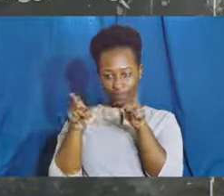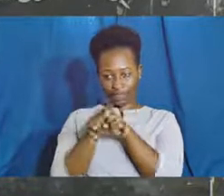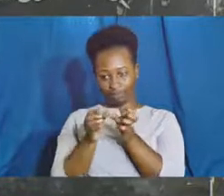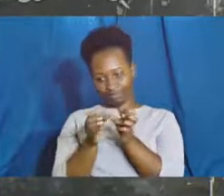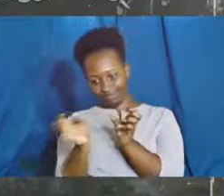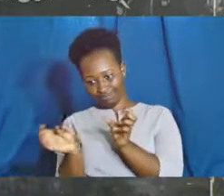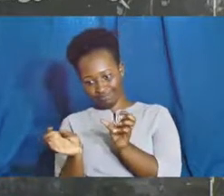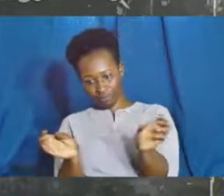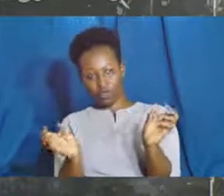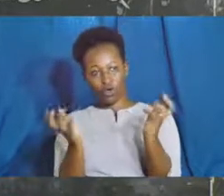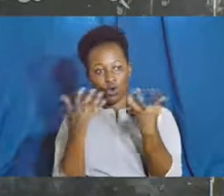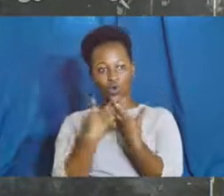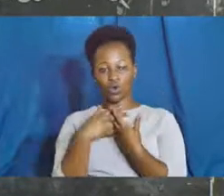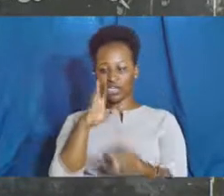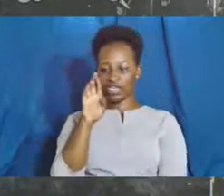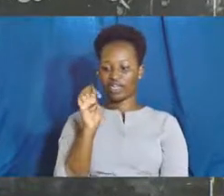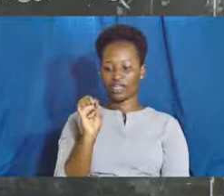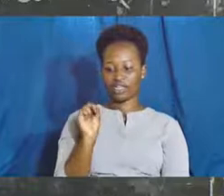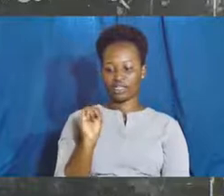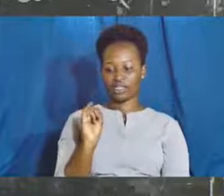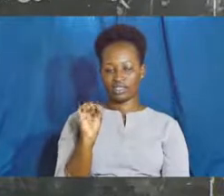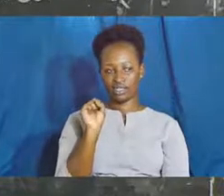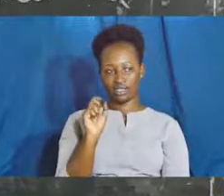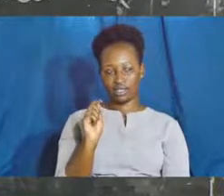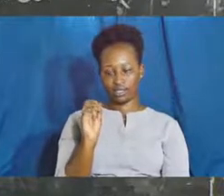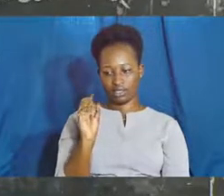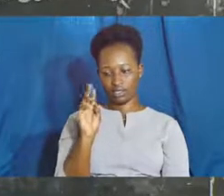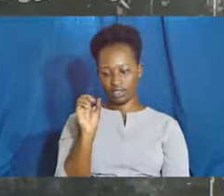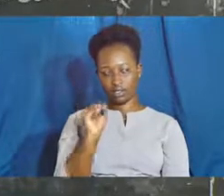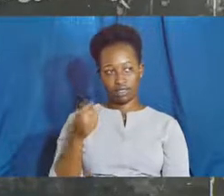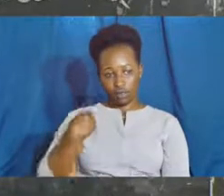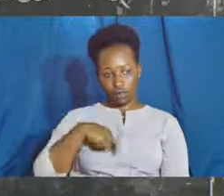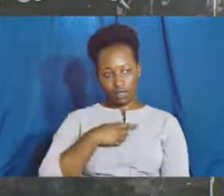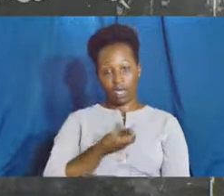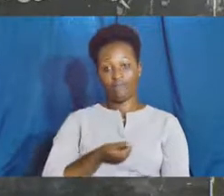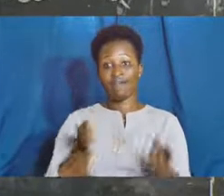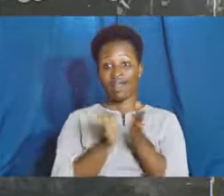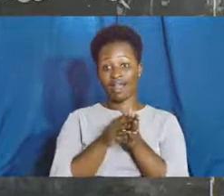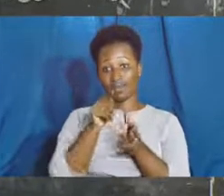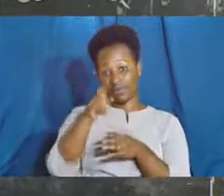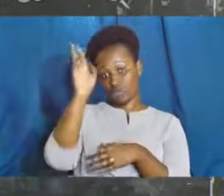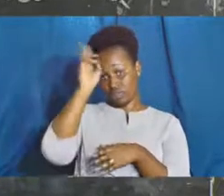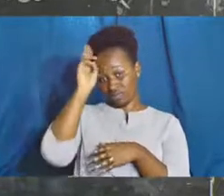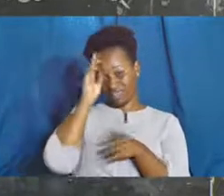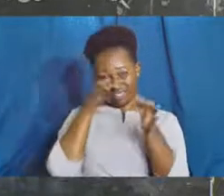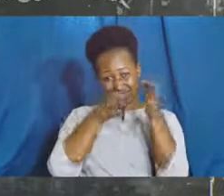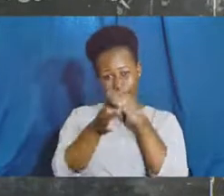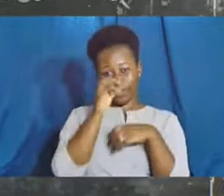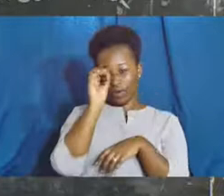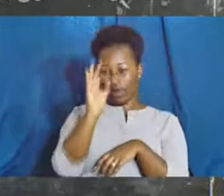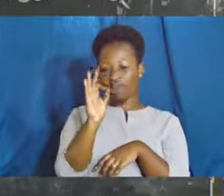the resistors that we have here. And then remember the definition of a resistor.